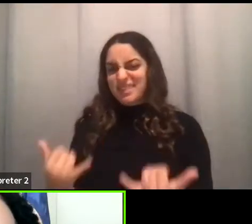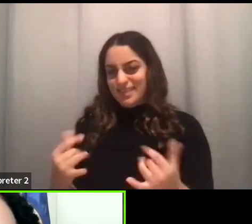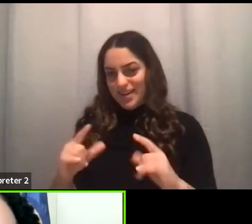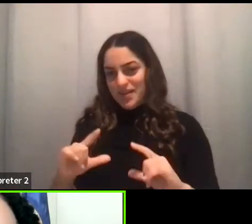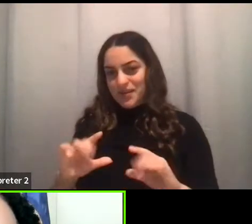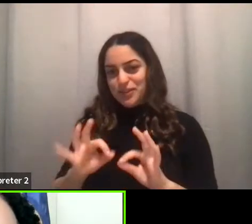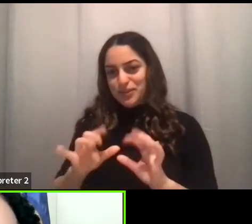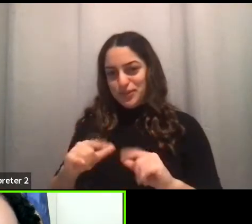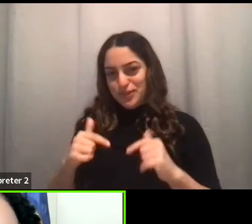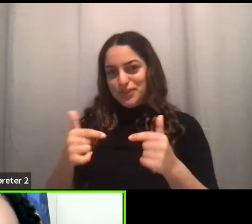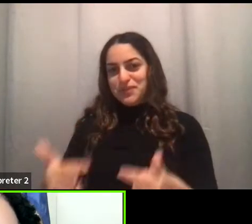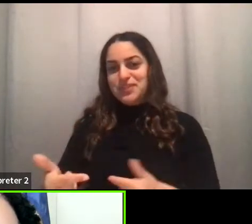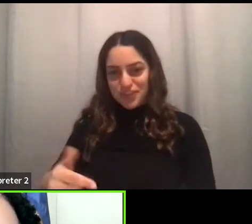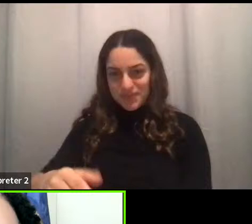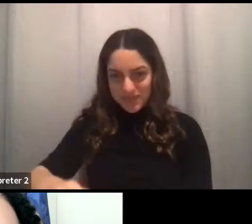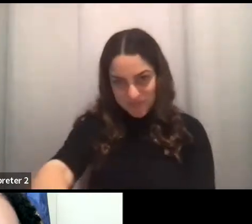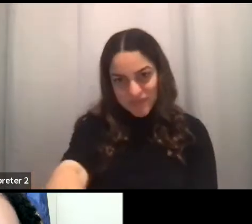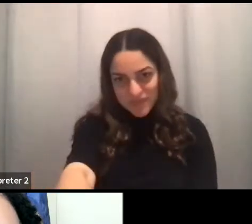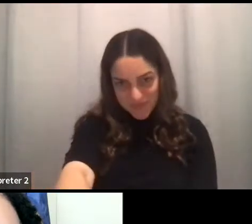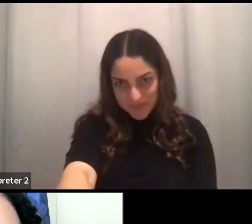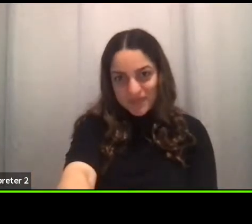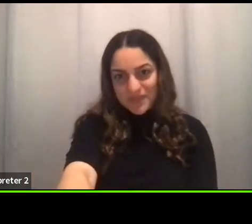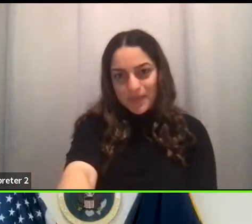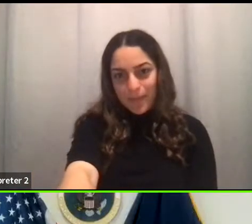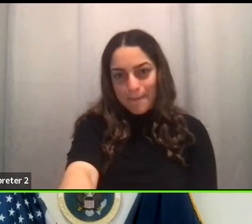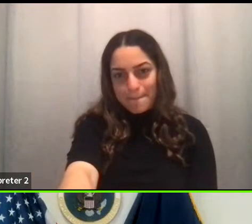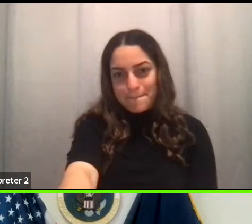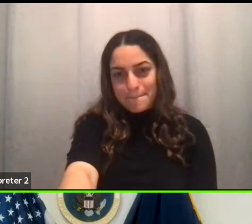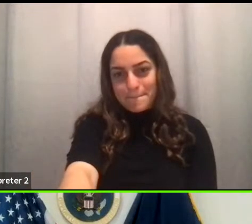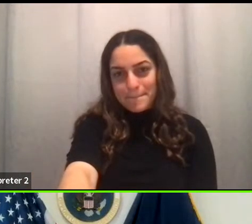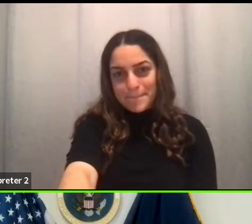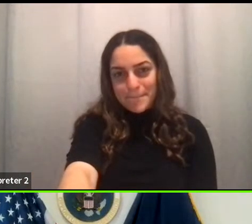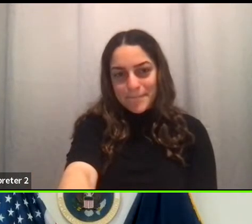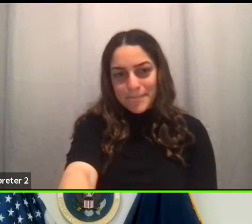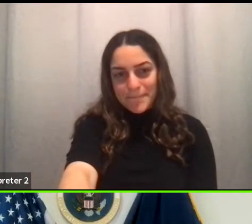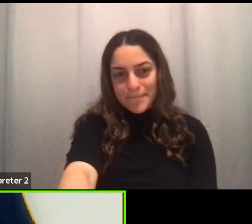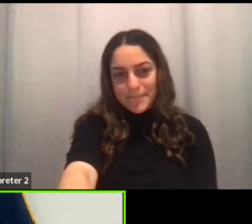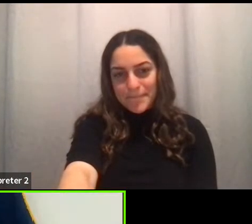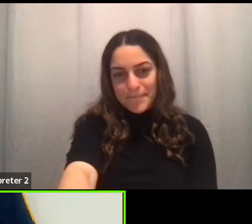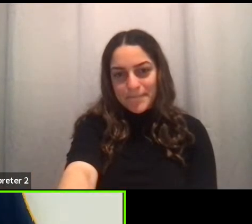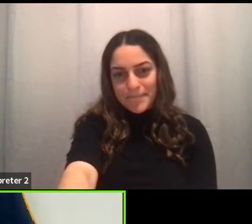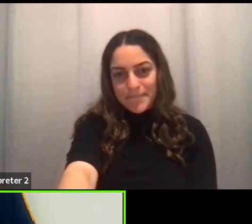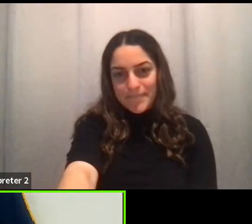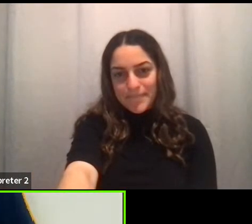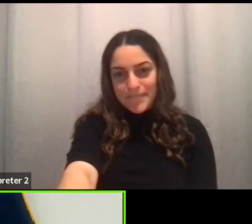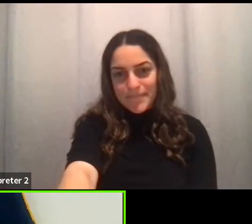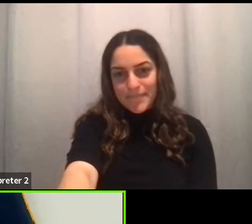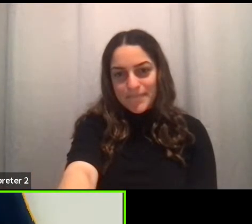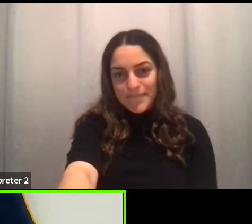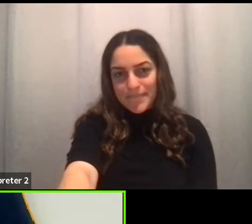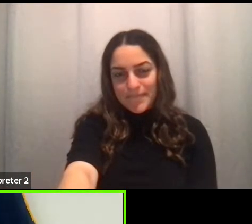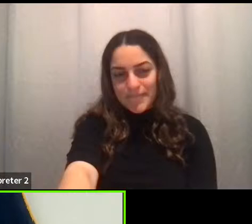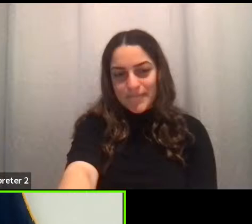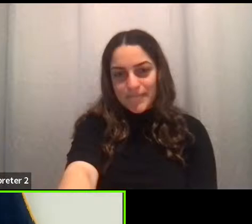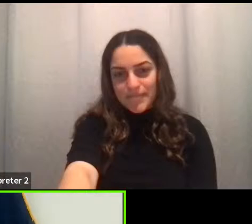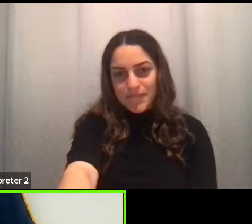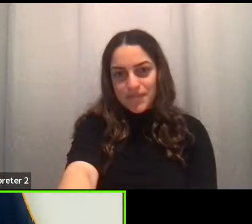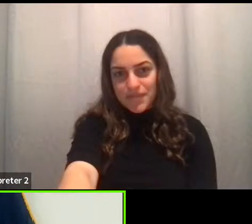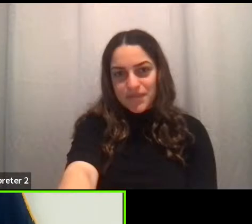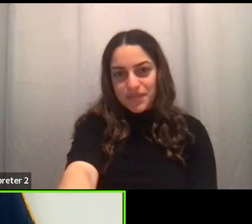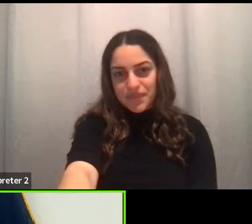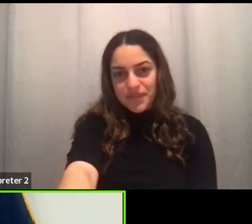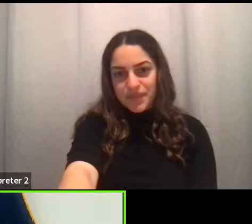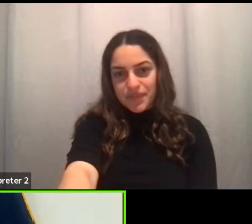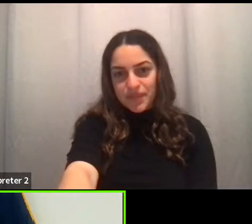dylan thank you i want to start by extending my sympathies thoughts and prayers